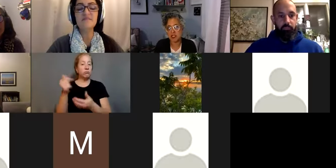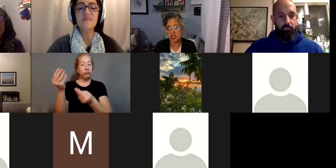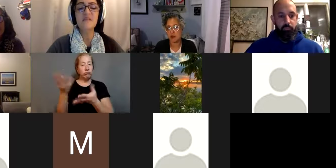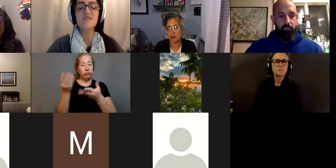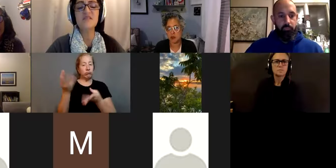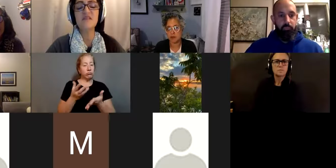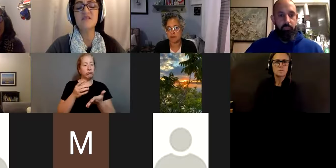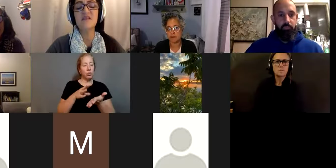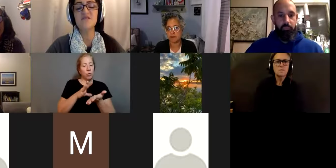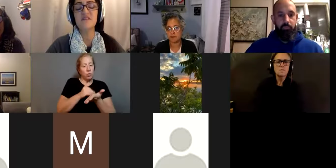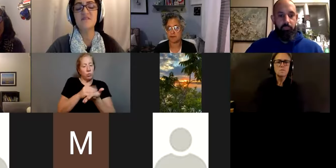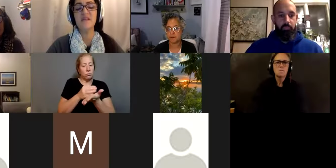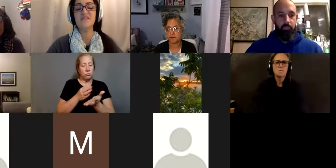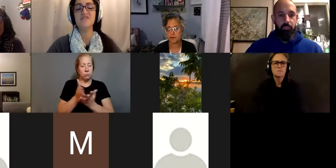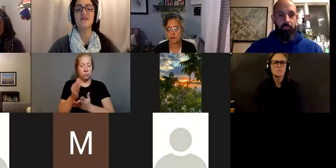they can share with you as well.